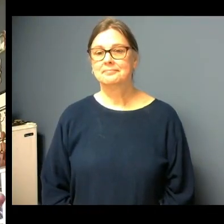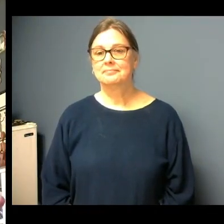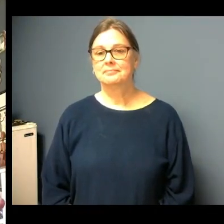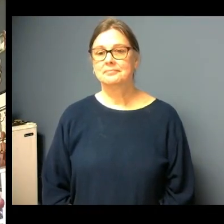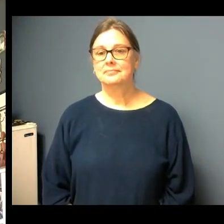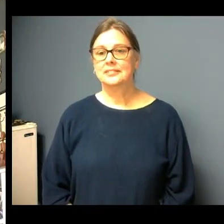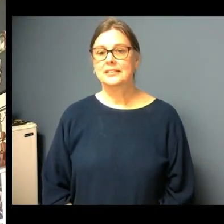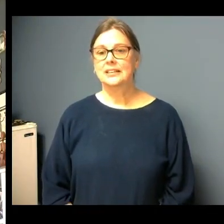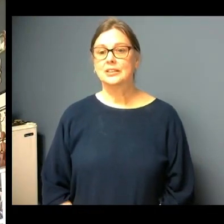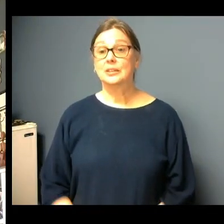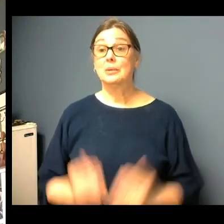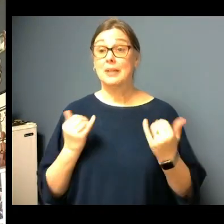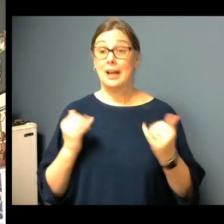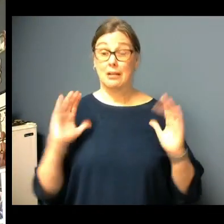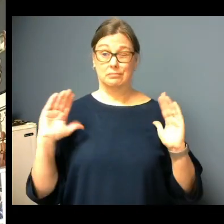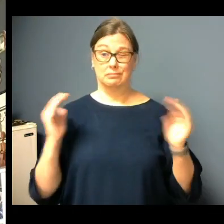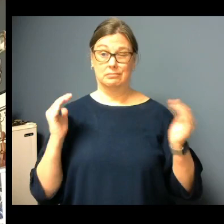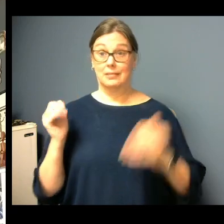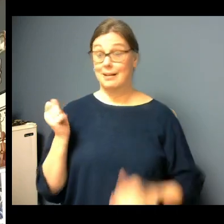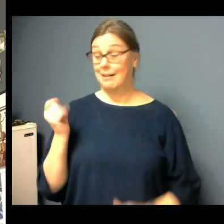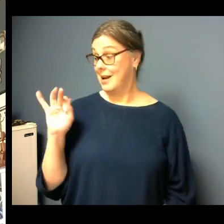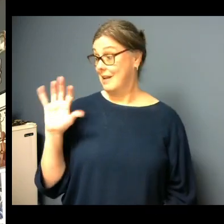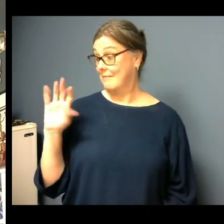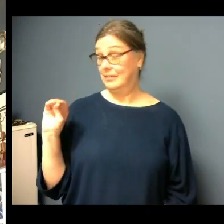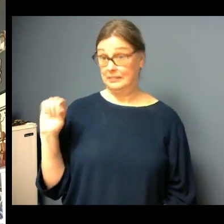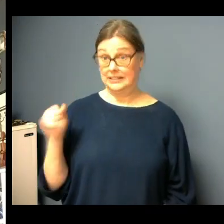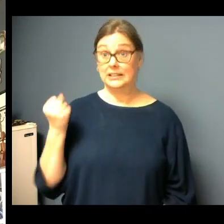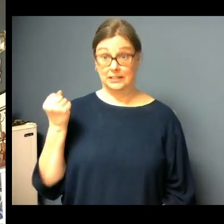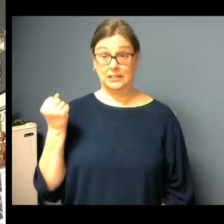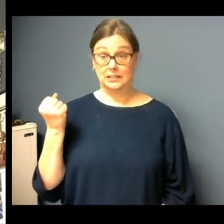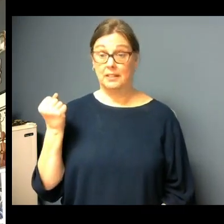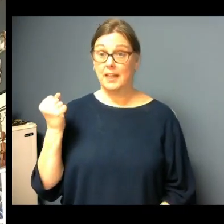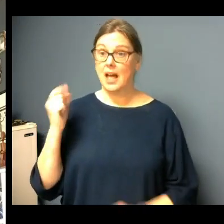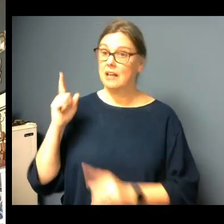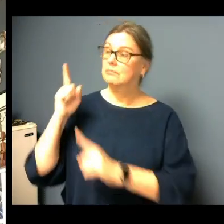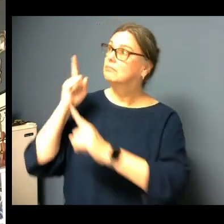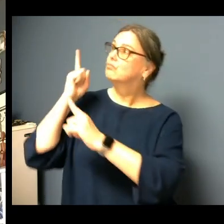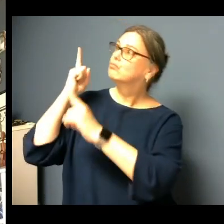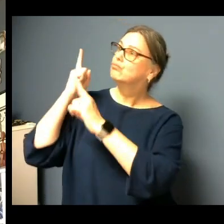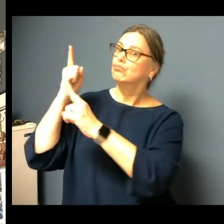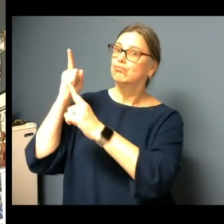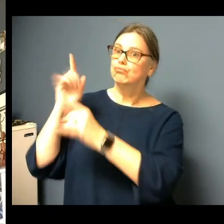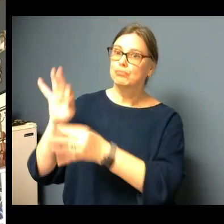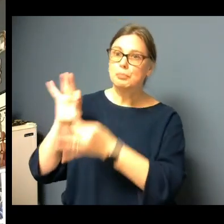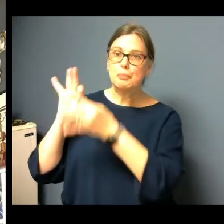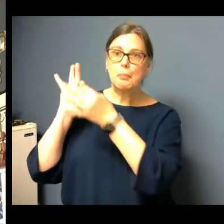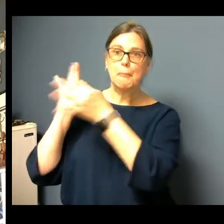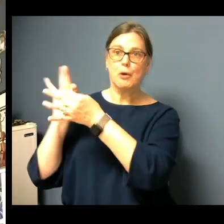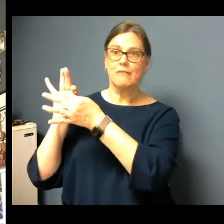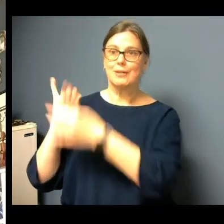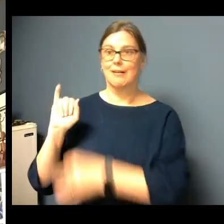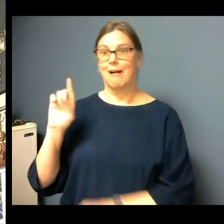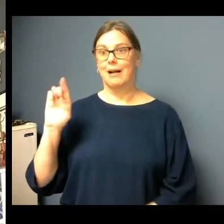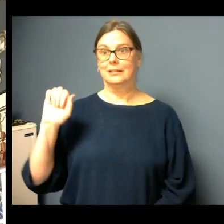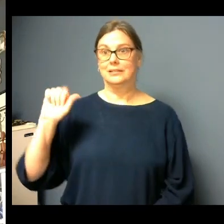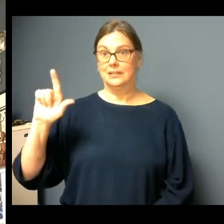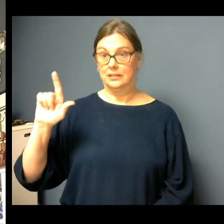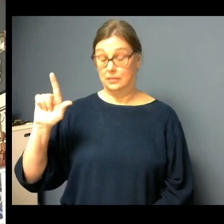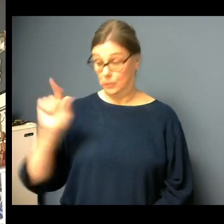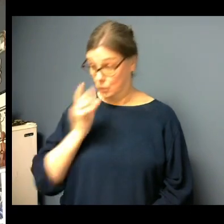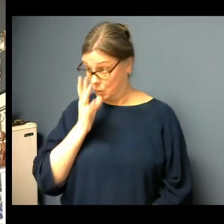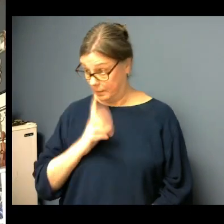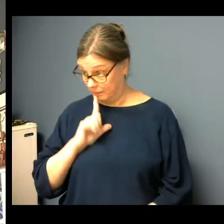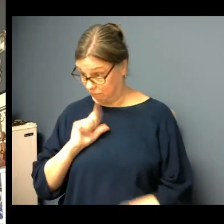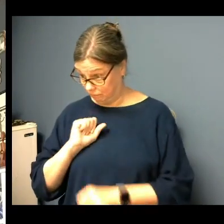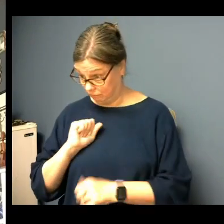doing here in the 1950s. We're setting up that ideal, like what things were supposed to be, whether or not women actually had that